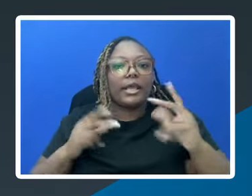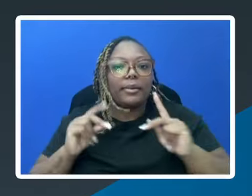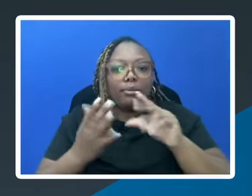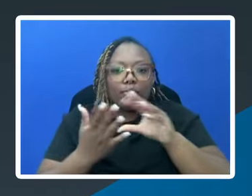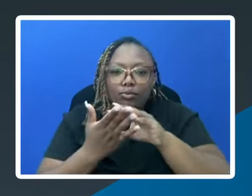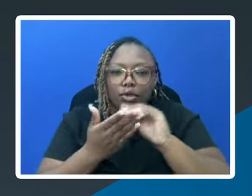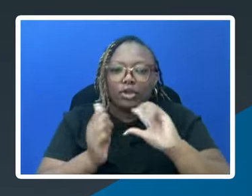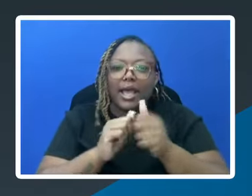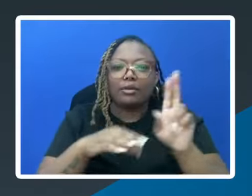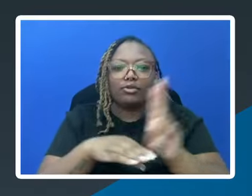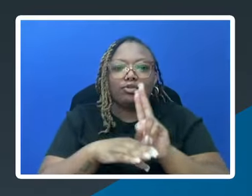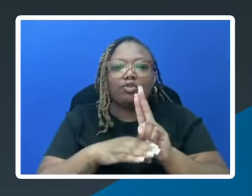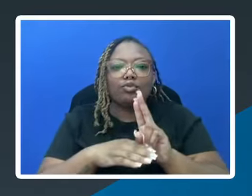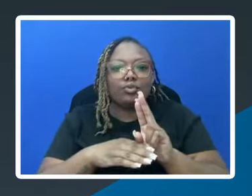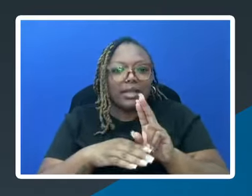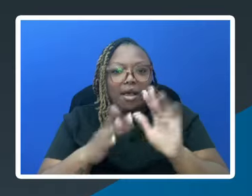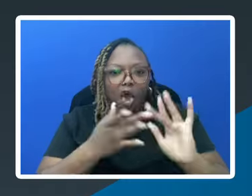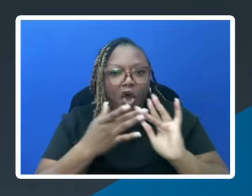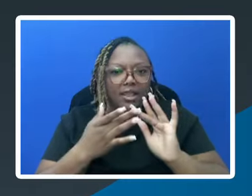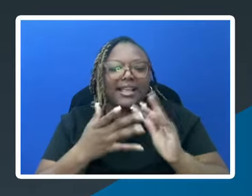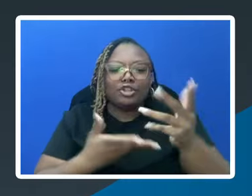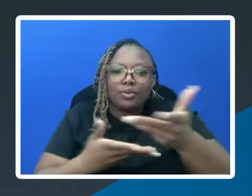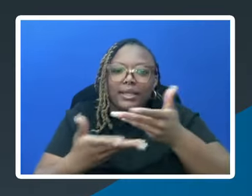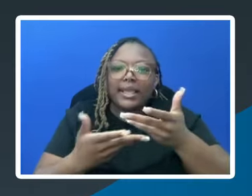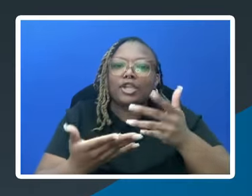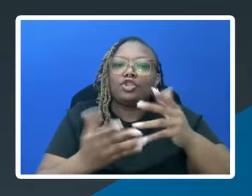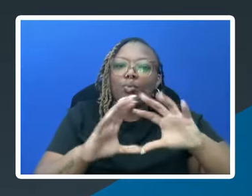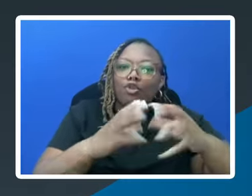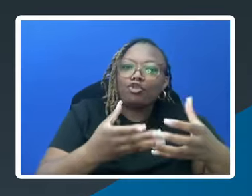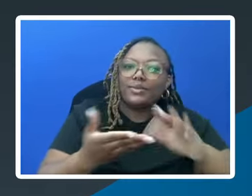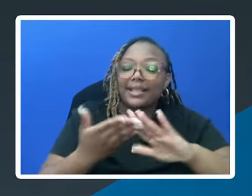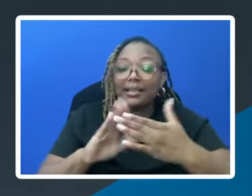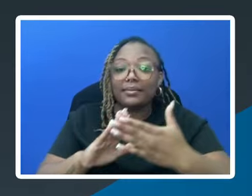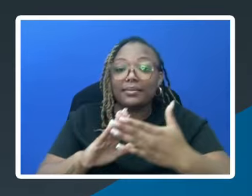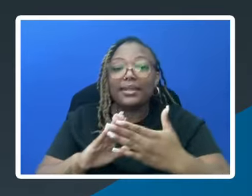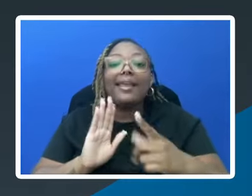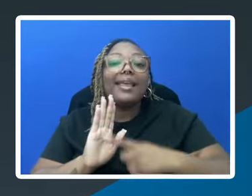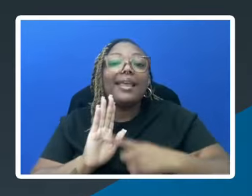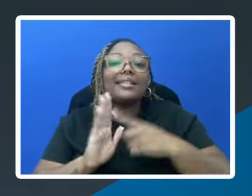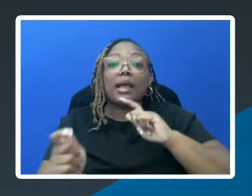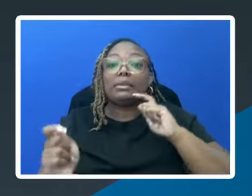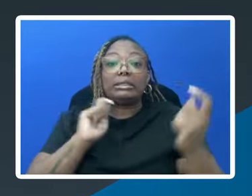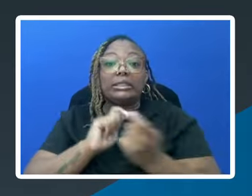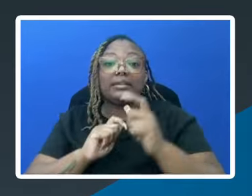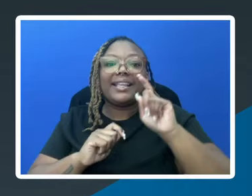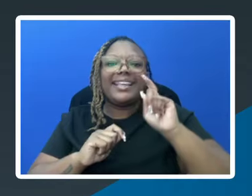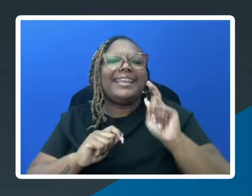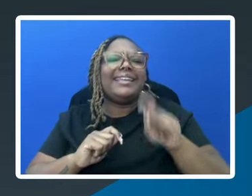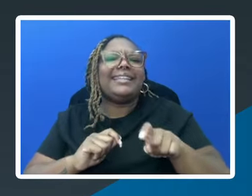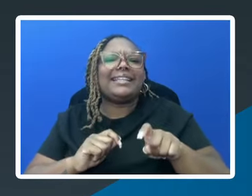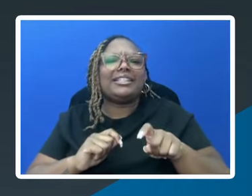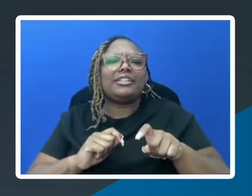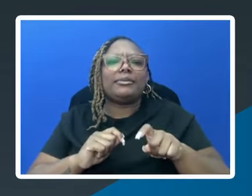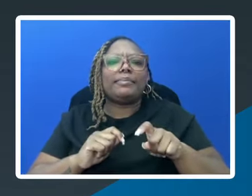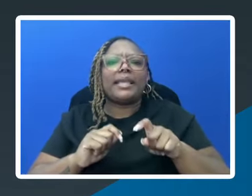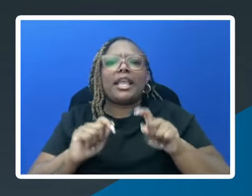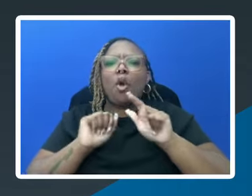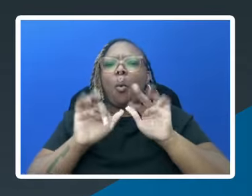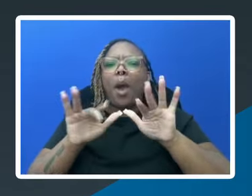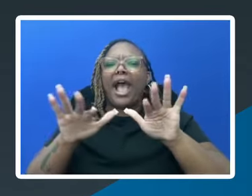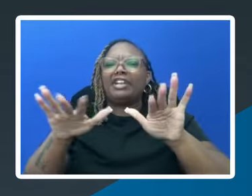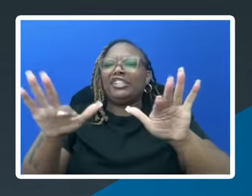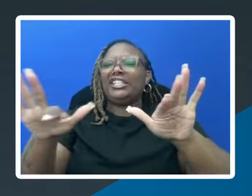engage and improve their communities. And sometimes these shifts don't have to be as wide reaching as